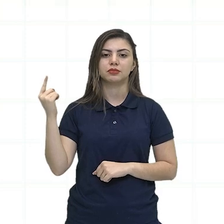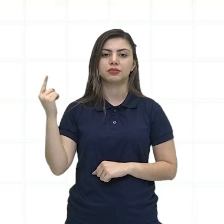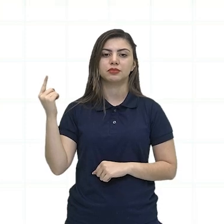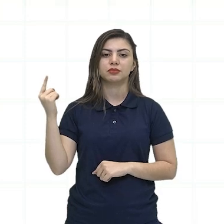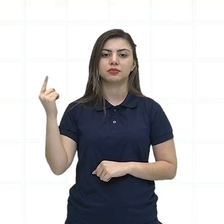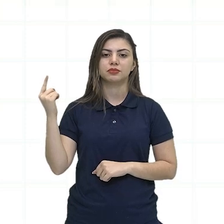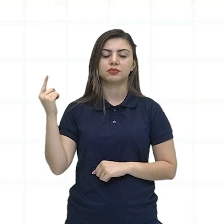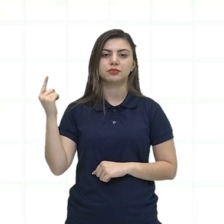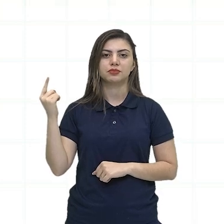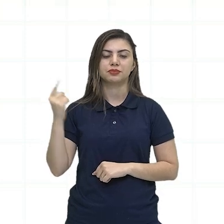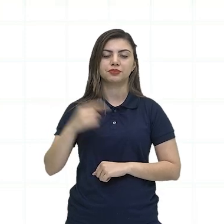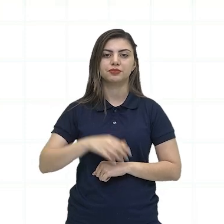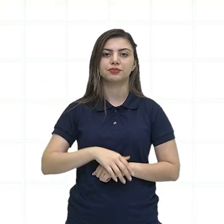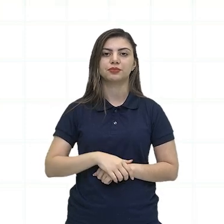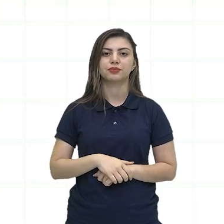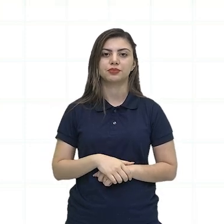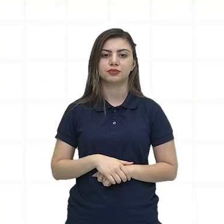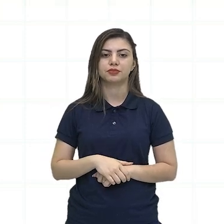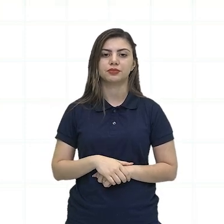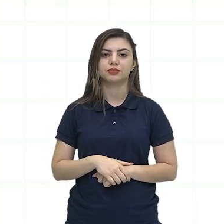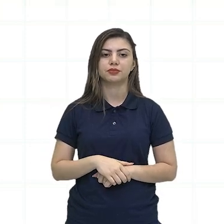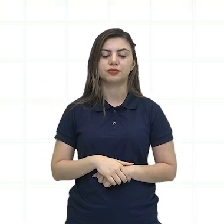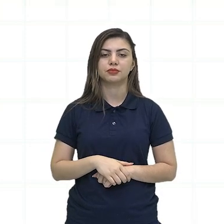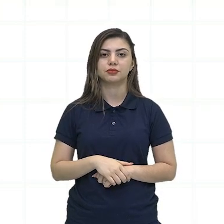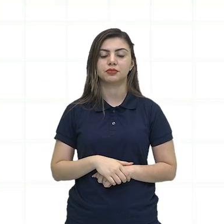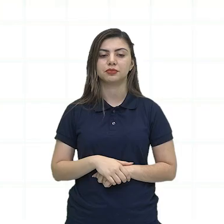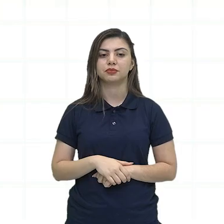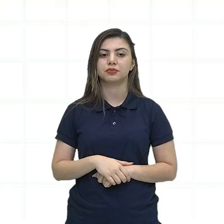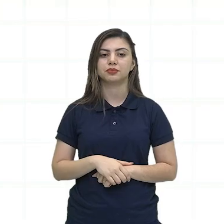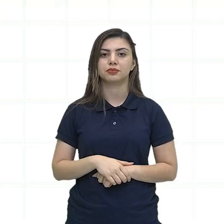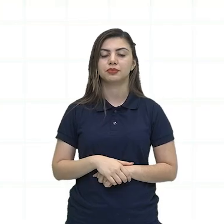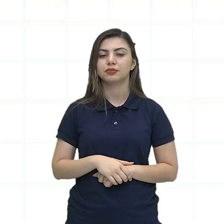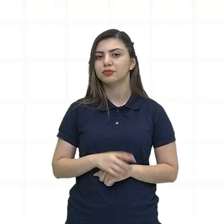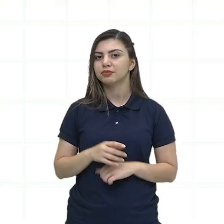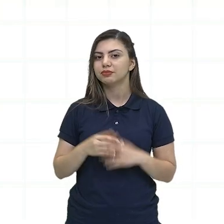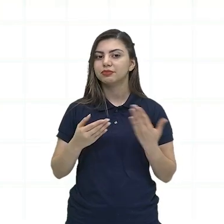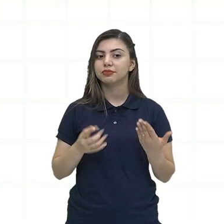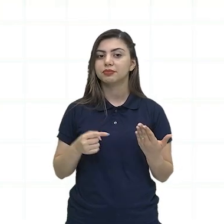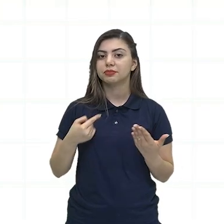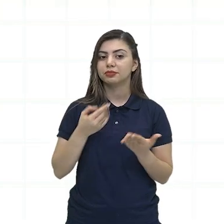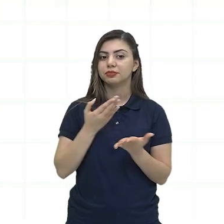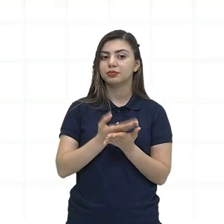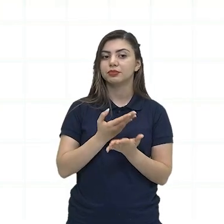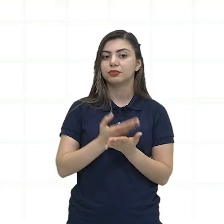walk in the evening. Ele, nós vimos aqui, ó,